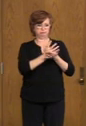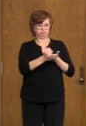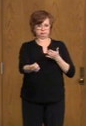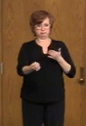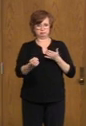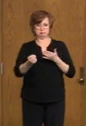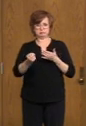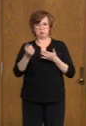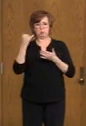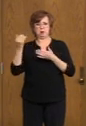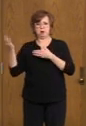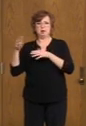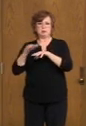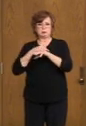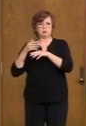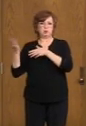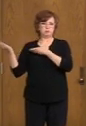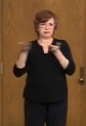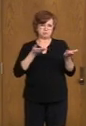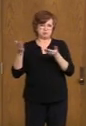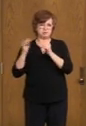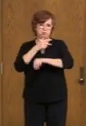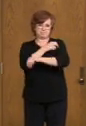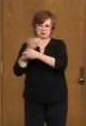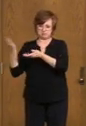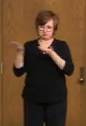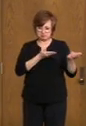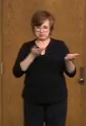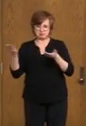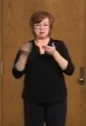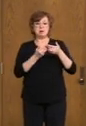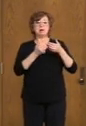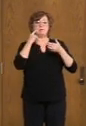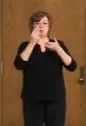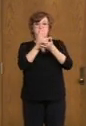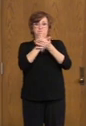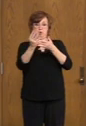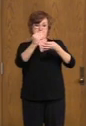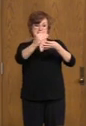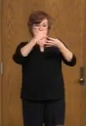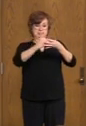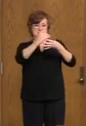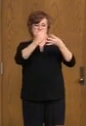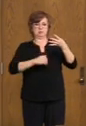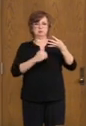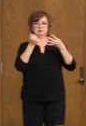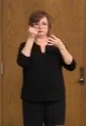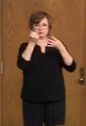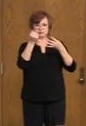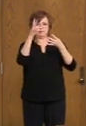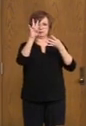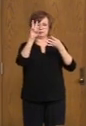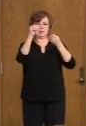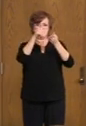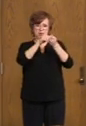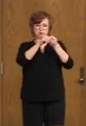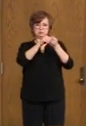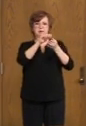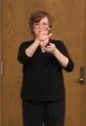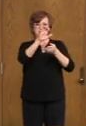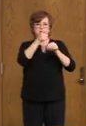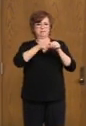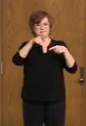4 weeks, we are now expecting about 17,500 doses from Pfizer, and that is rather than the